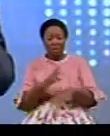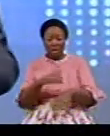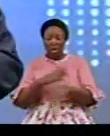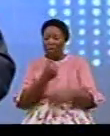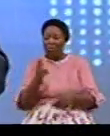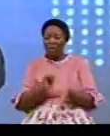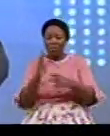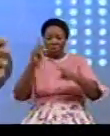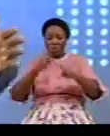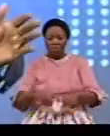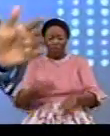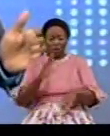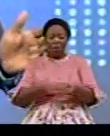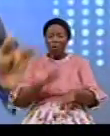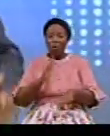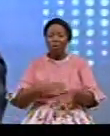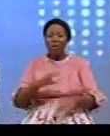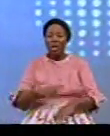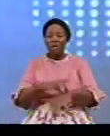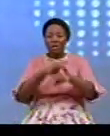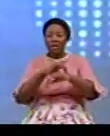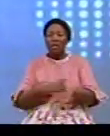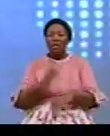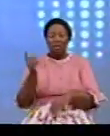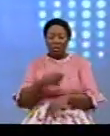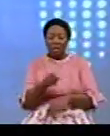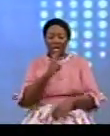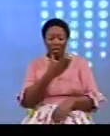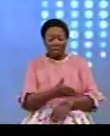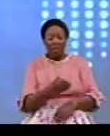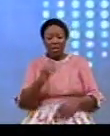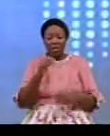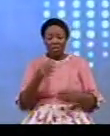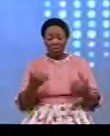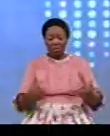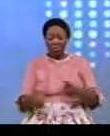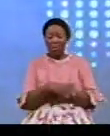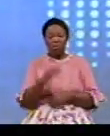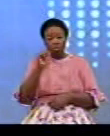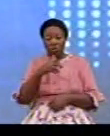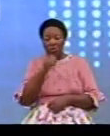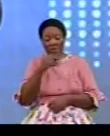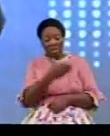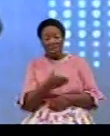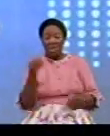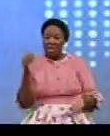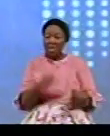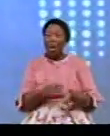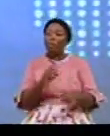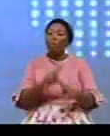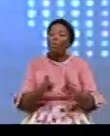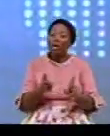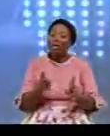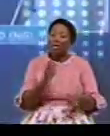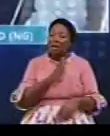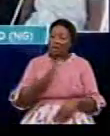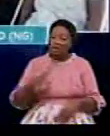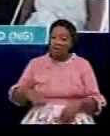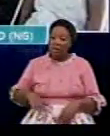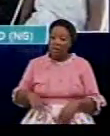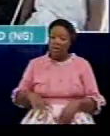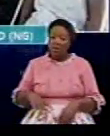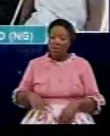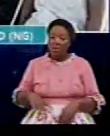heart. He says, behold, I stand at the door and knock. If anyone hears my